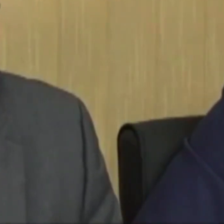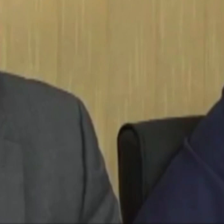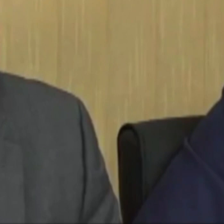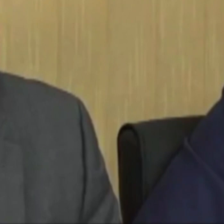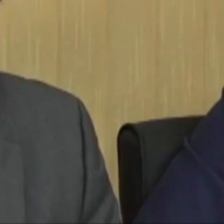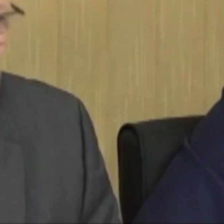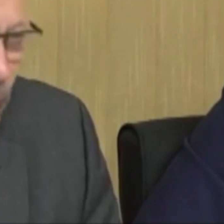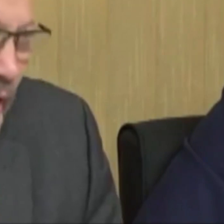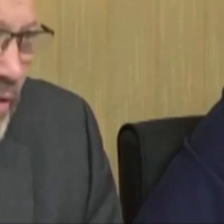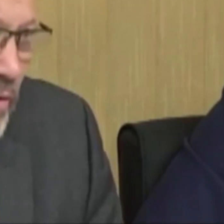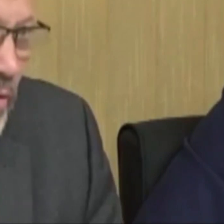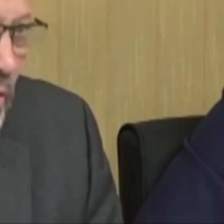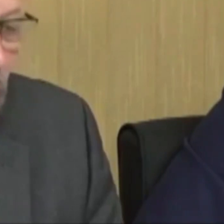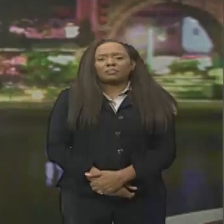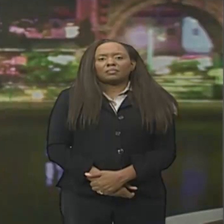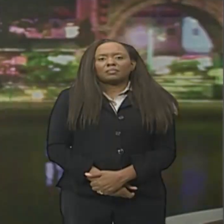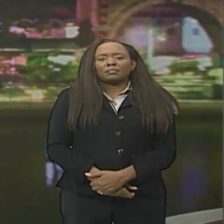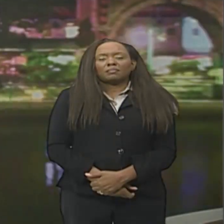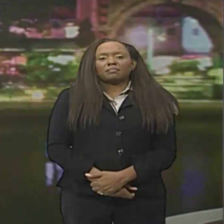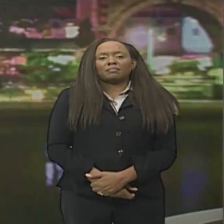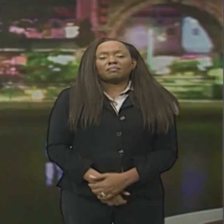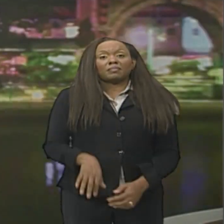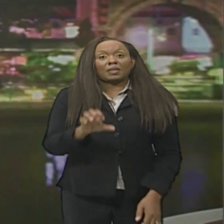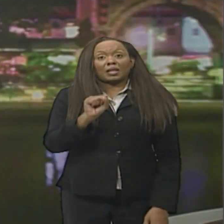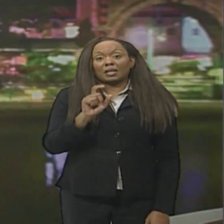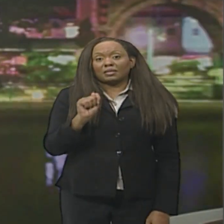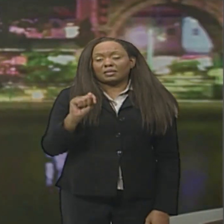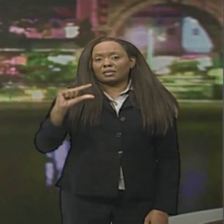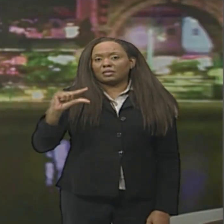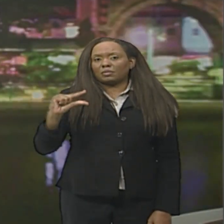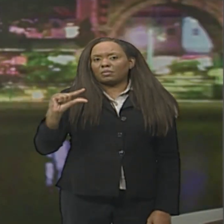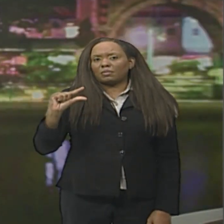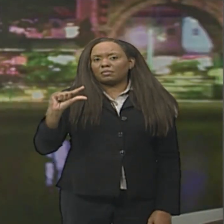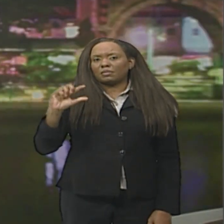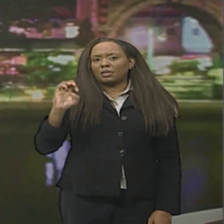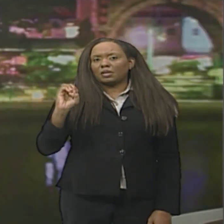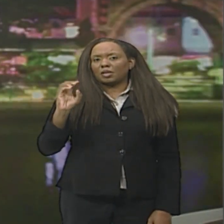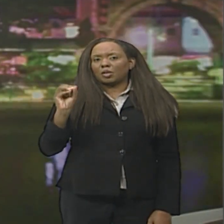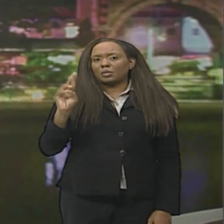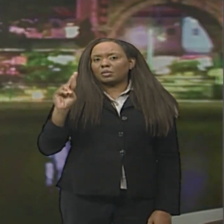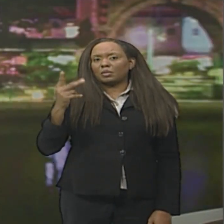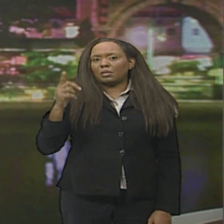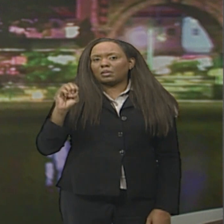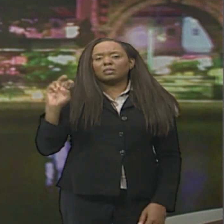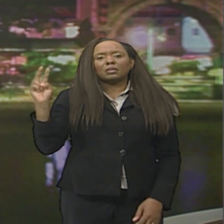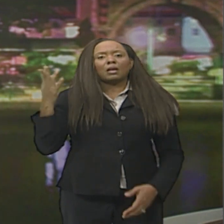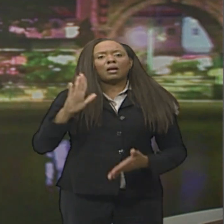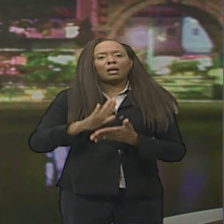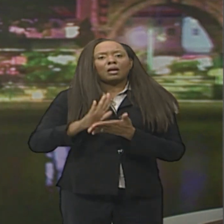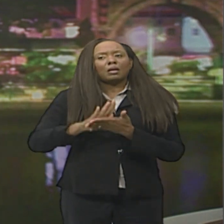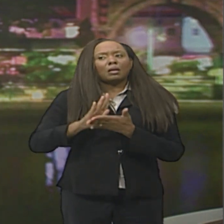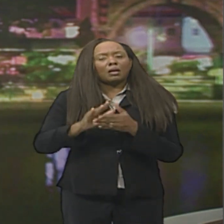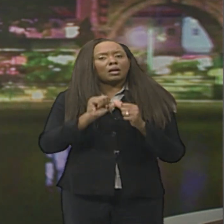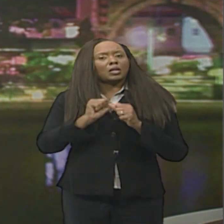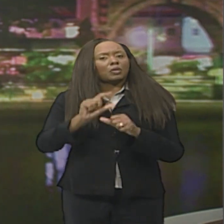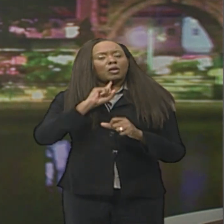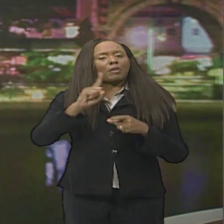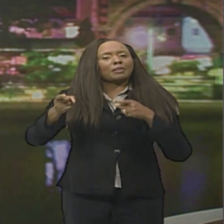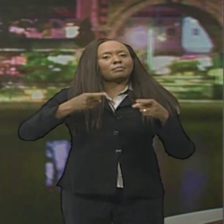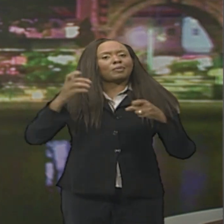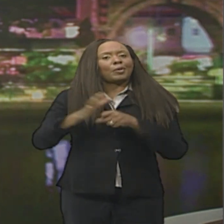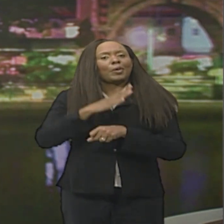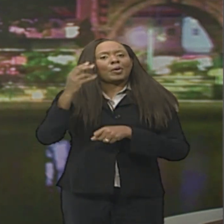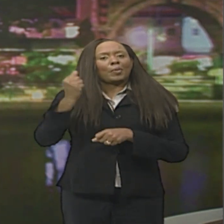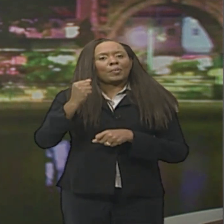speak. So I'm not daunted by it. St. George Secondary School maintained its dominance of the Ministry of Agriculture and Food